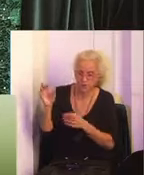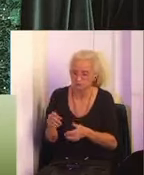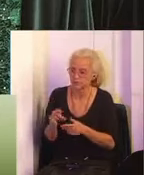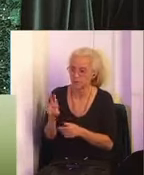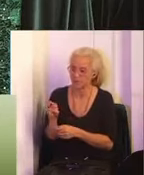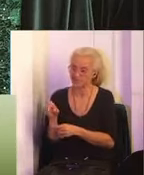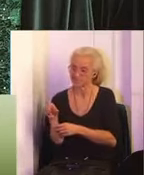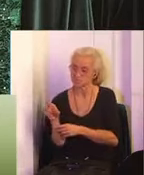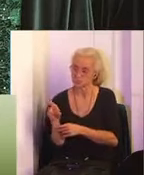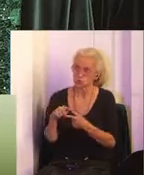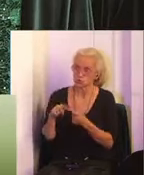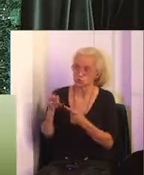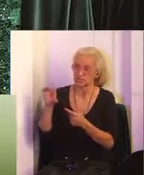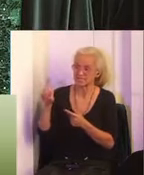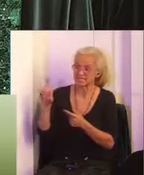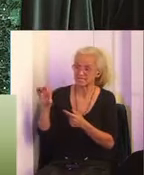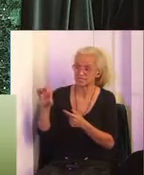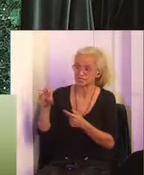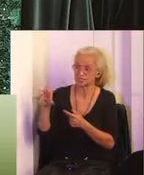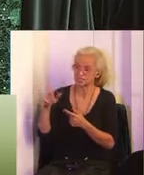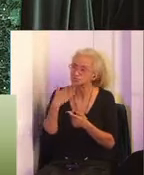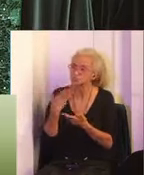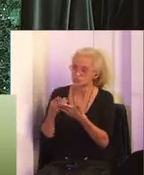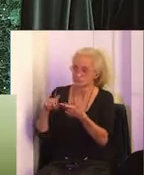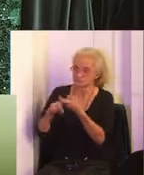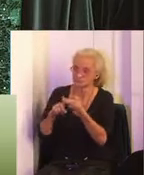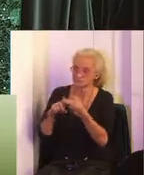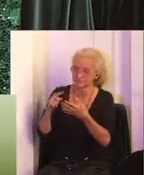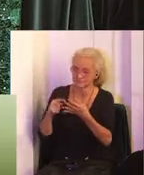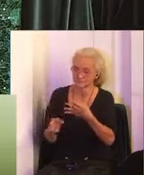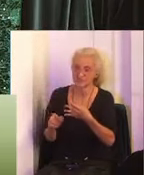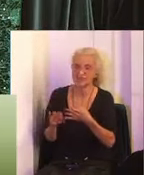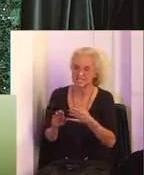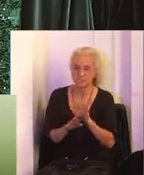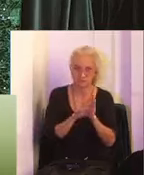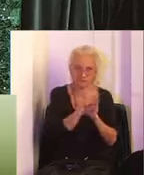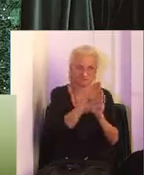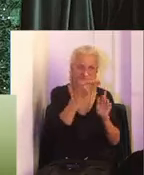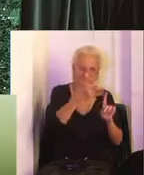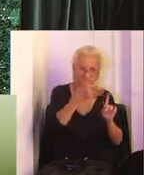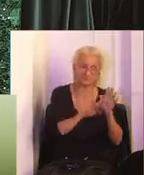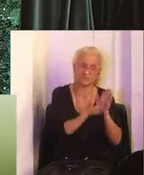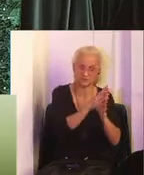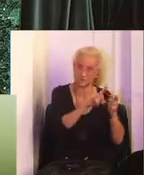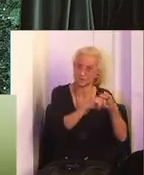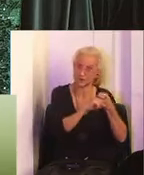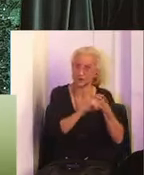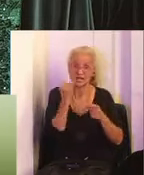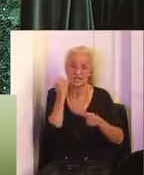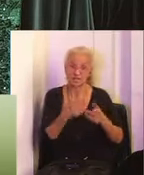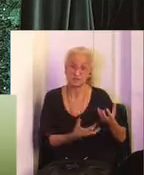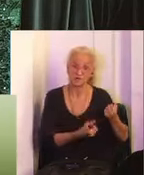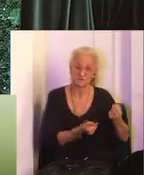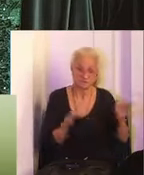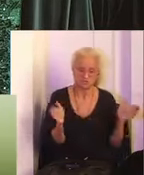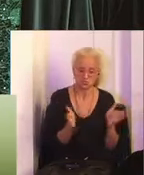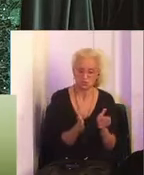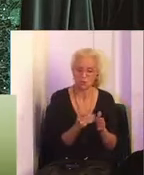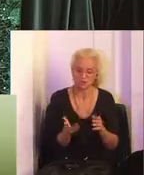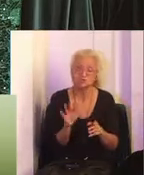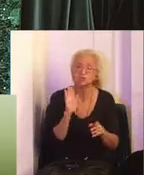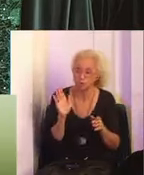ministers, deacons, good friends, because it's about building friendships. If you're faithful in small scale matters, you'll